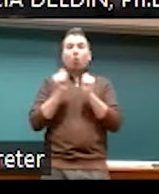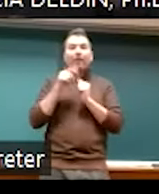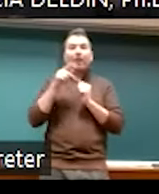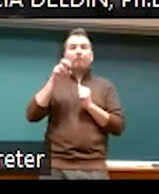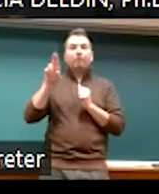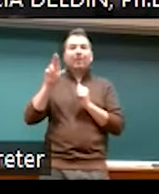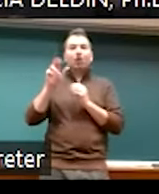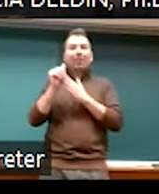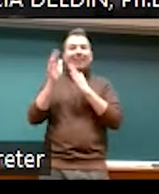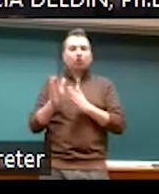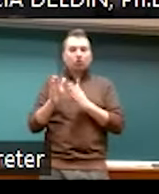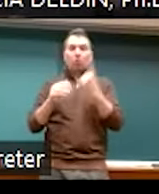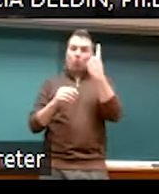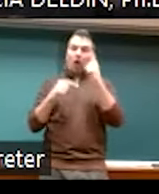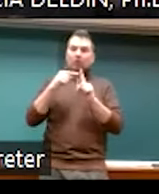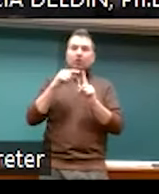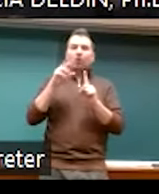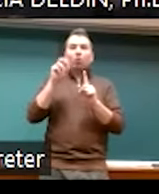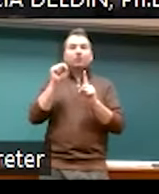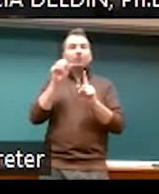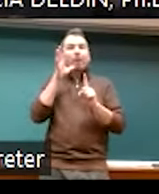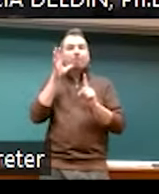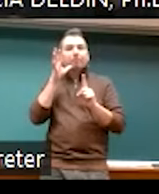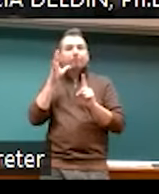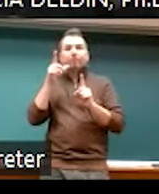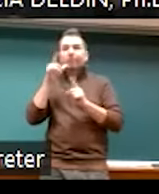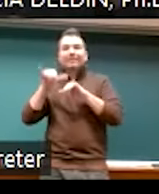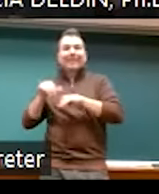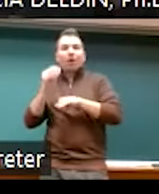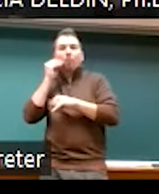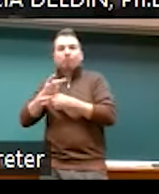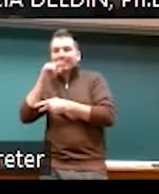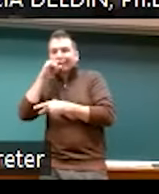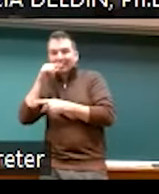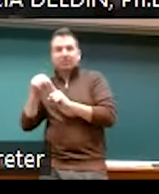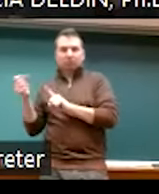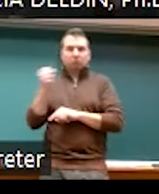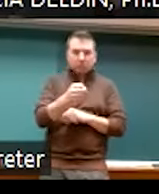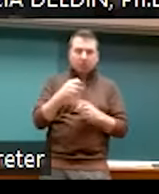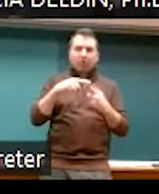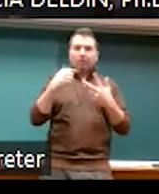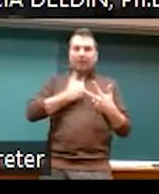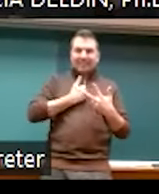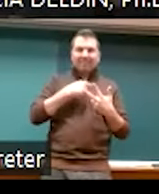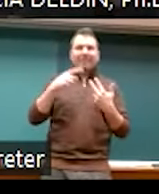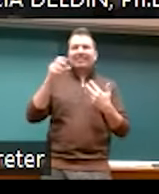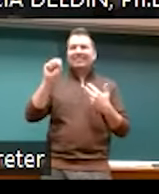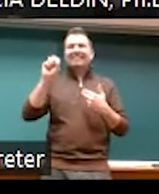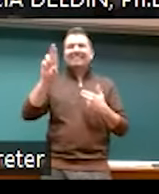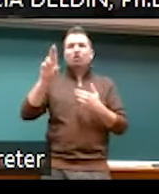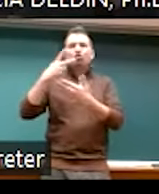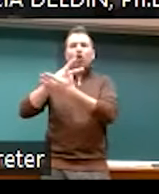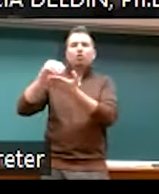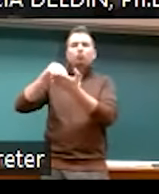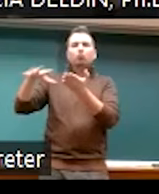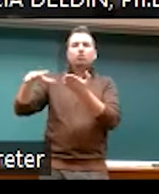mom, an undergrad engineer. The professionals were myself and 2 senior grad students who were also developing the program,